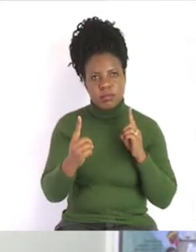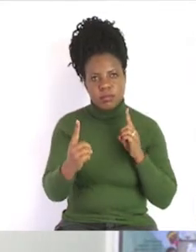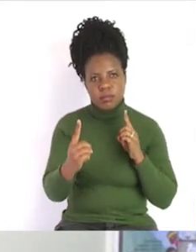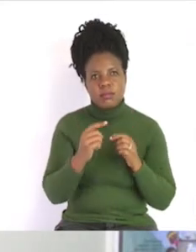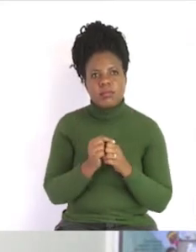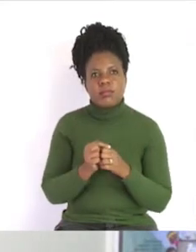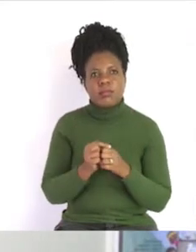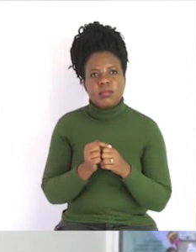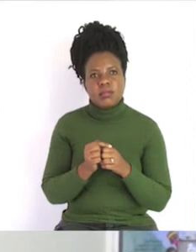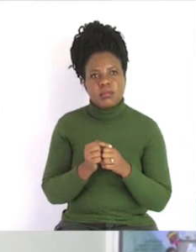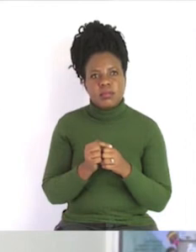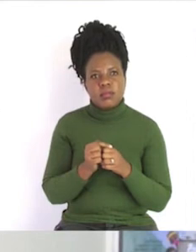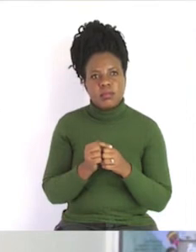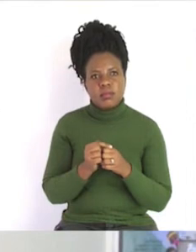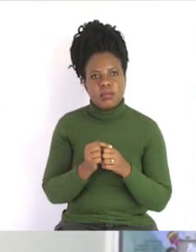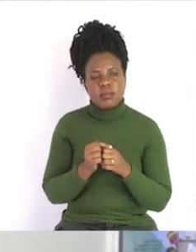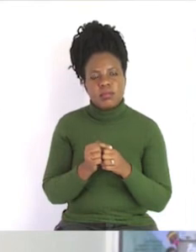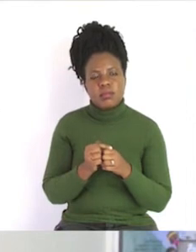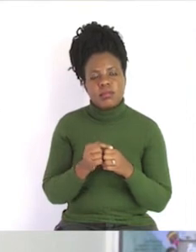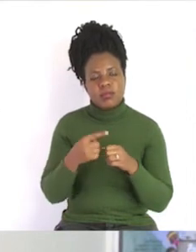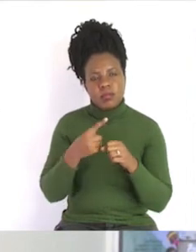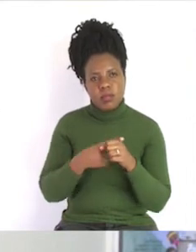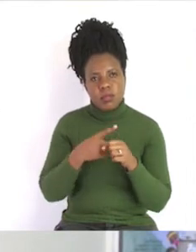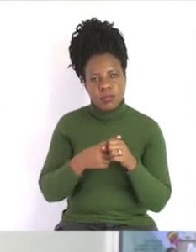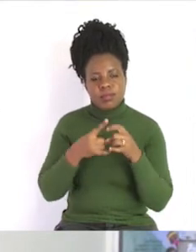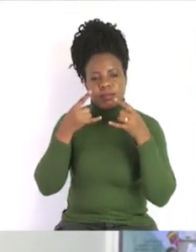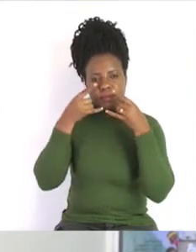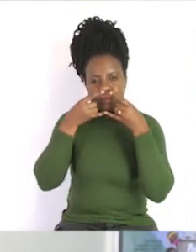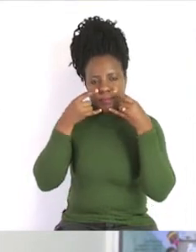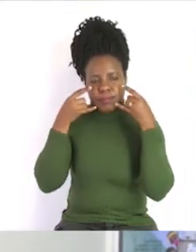but not least, make sure that you always put on your mask.